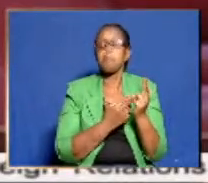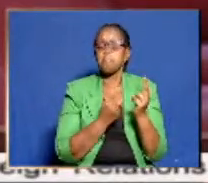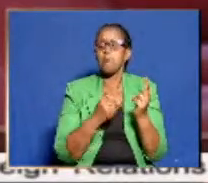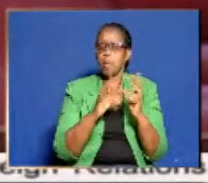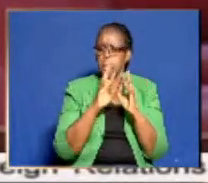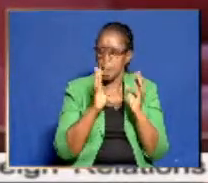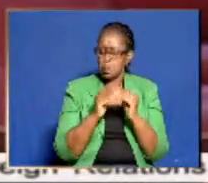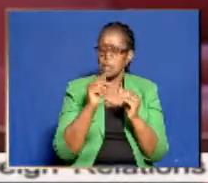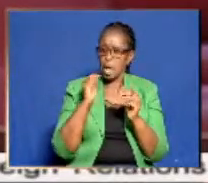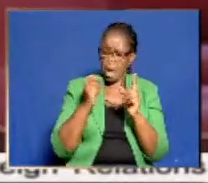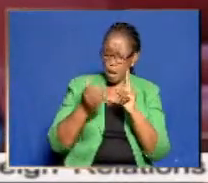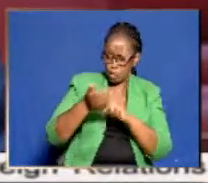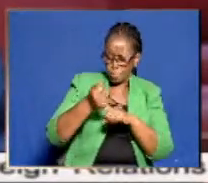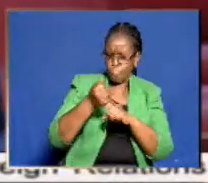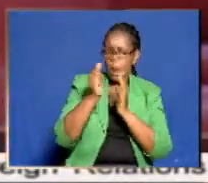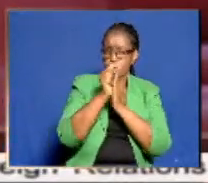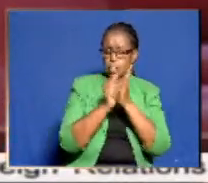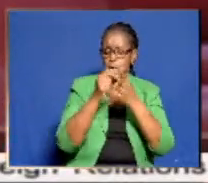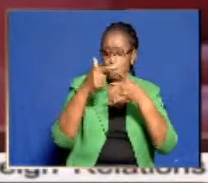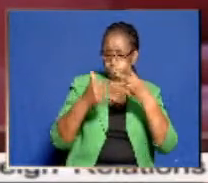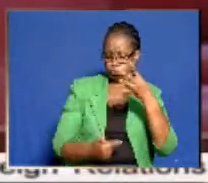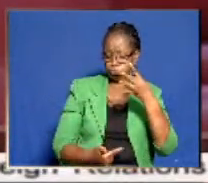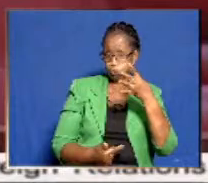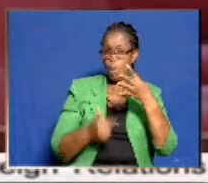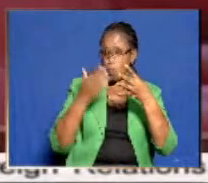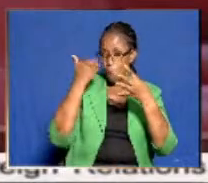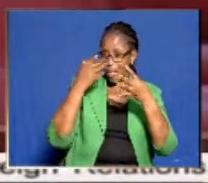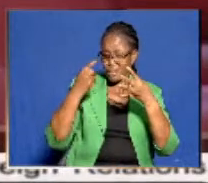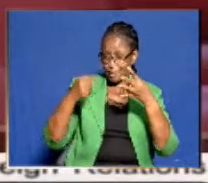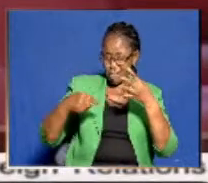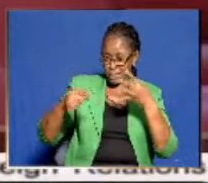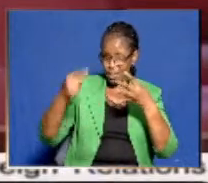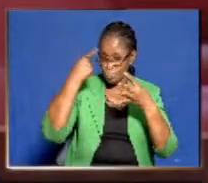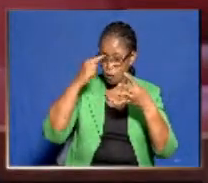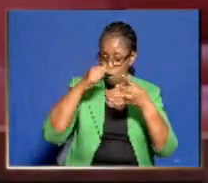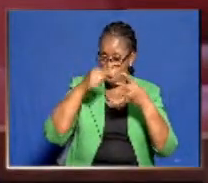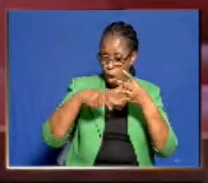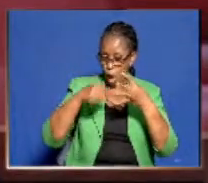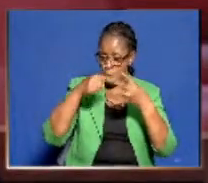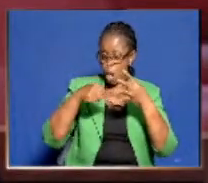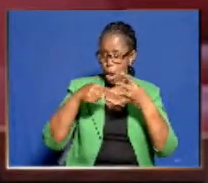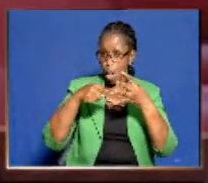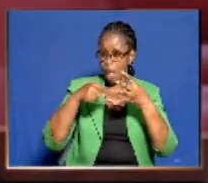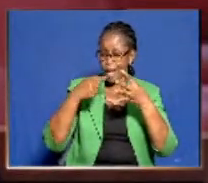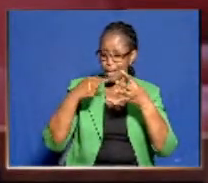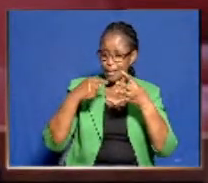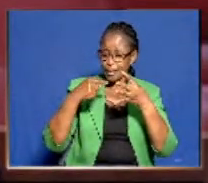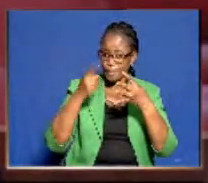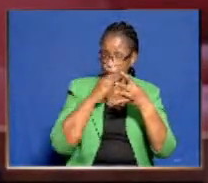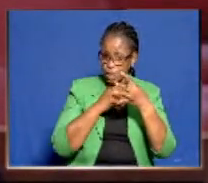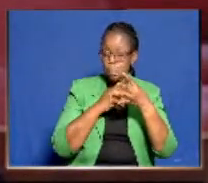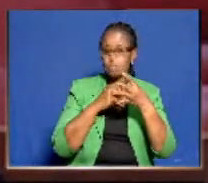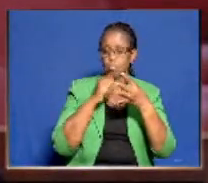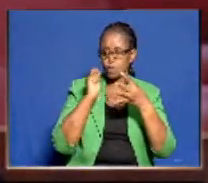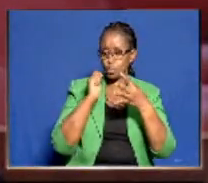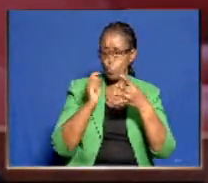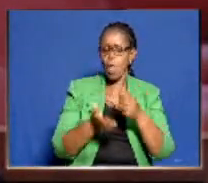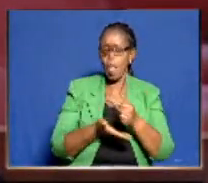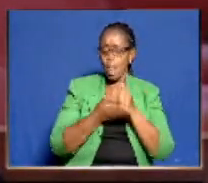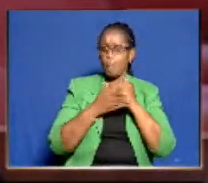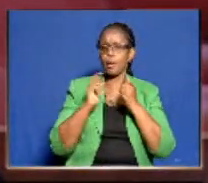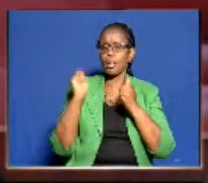country, because the success of those Big Four agenda will help the country to raise the kind of money that we are looking